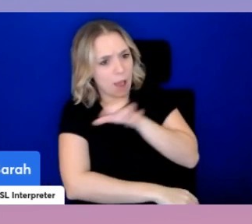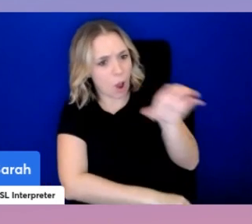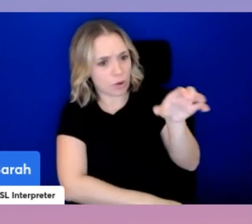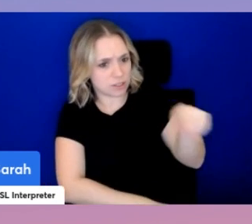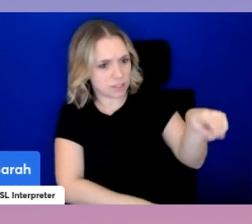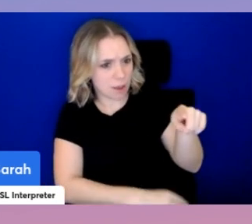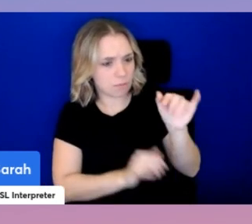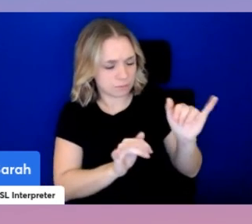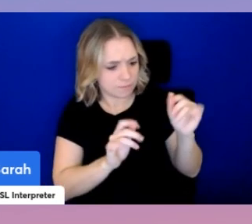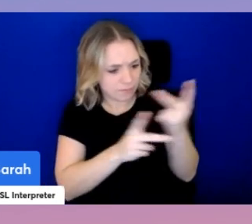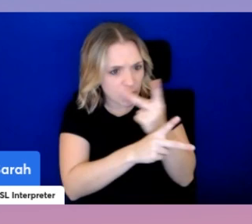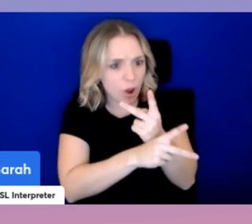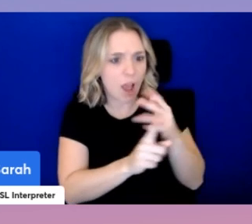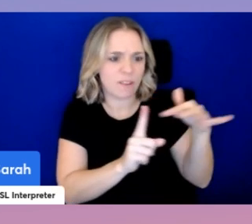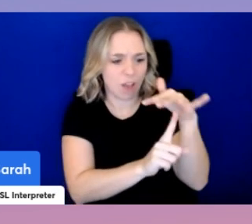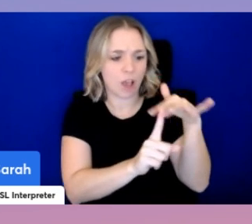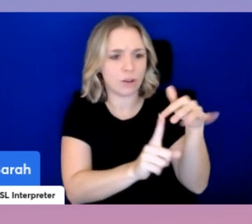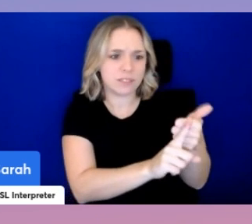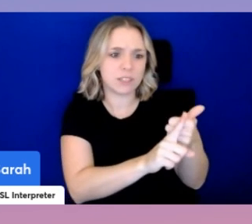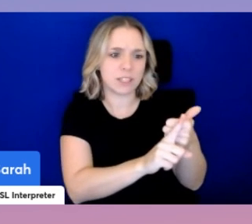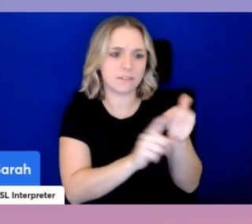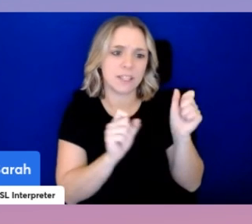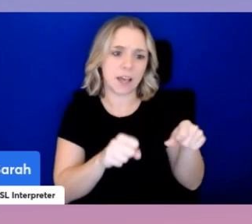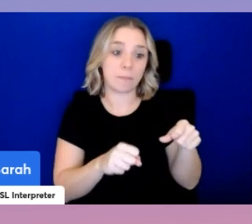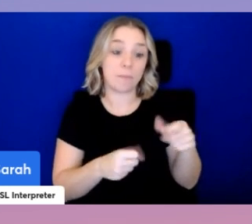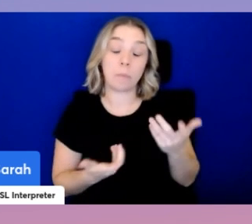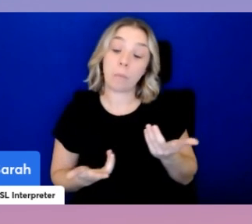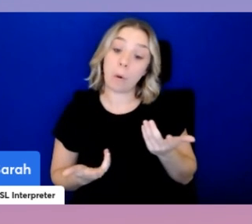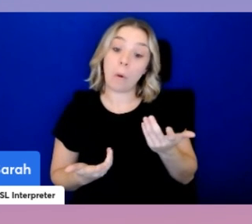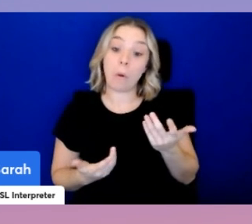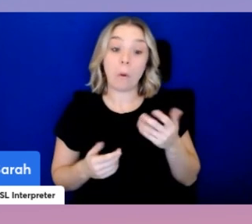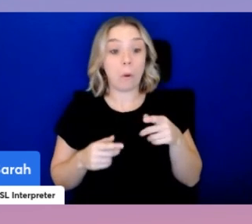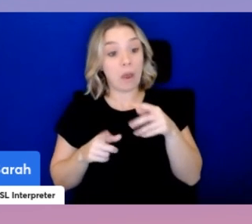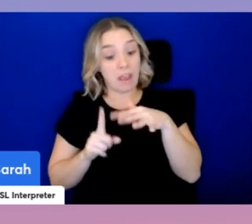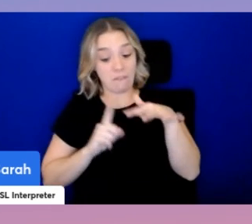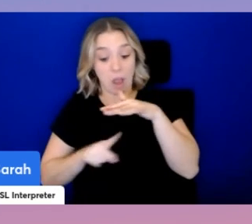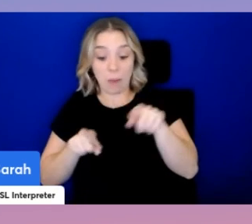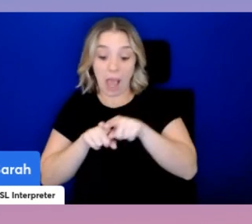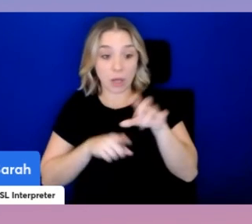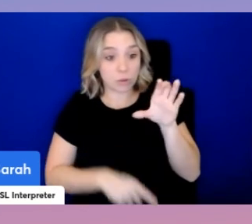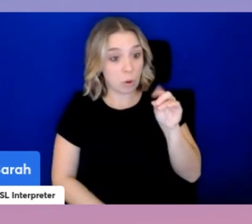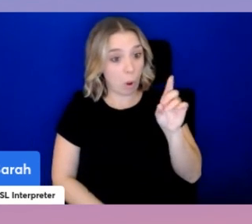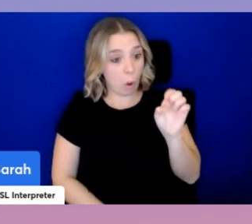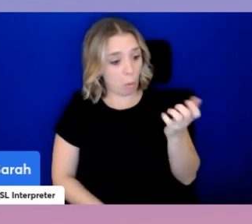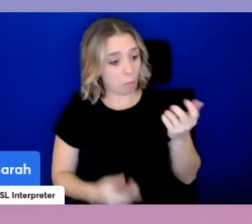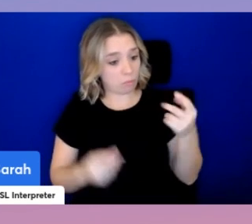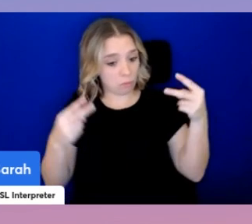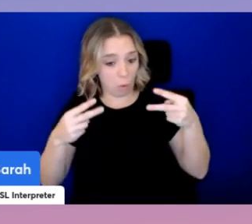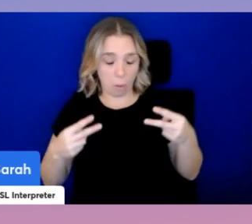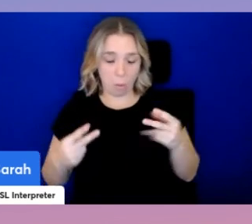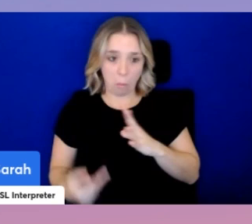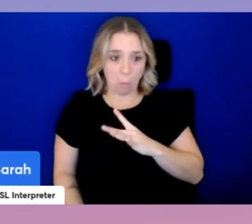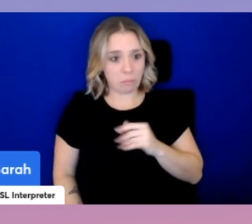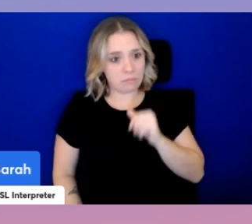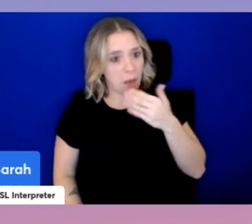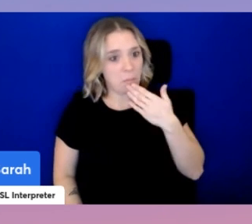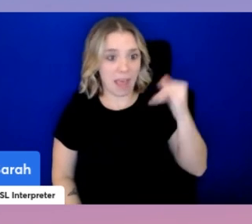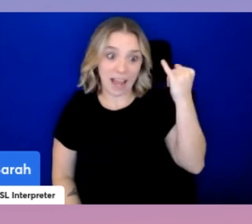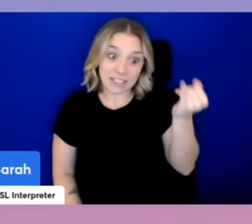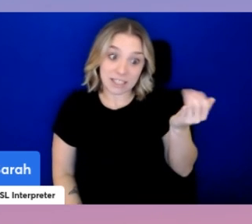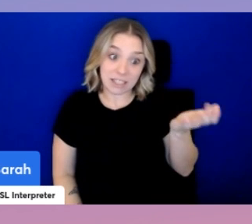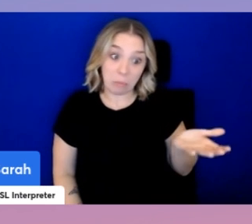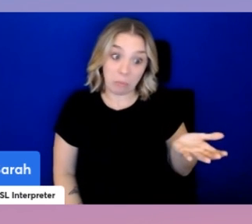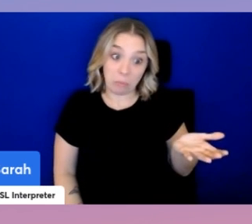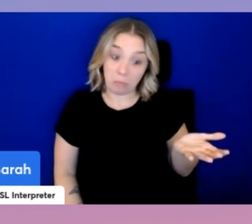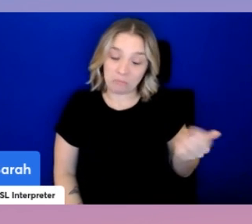themselves. So maybe having environment as code is not such a bad idea after all. On